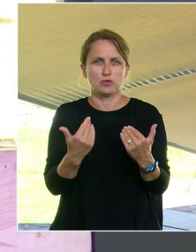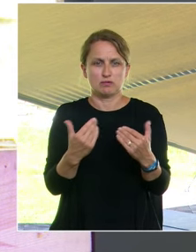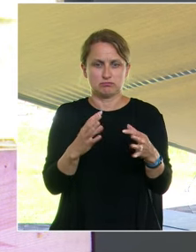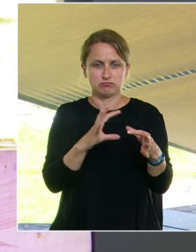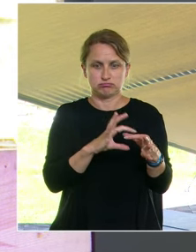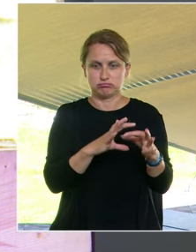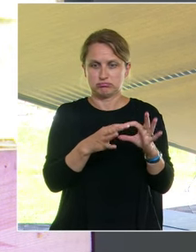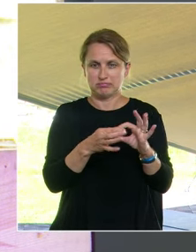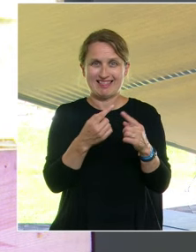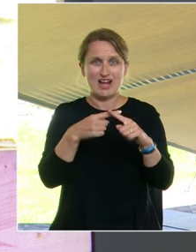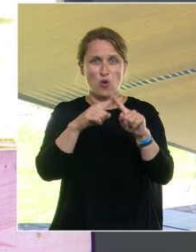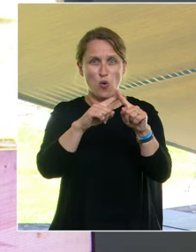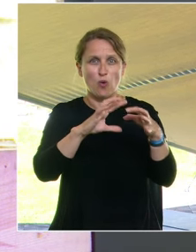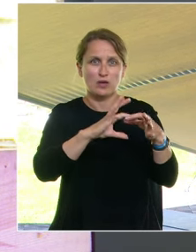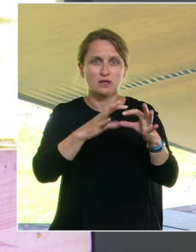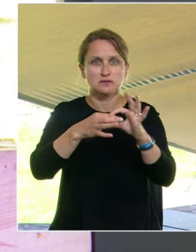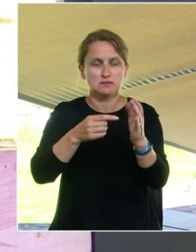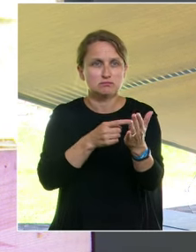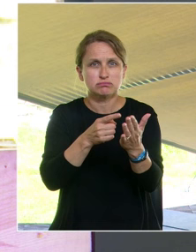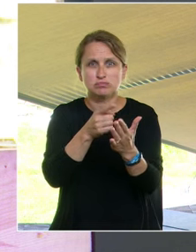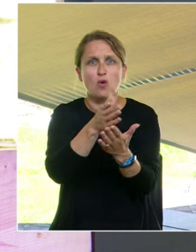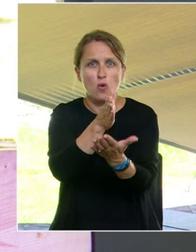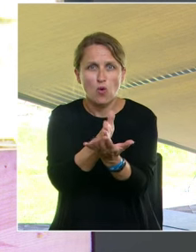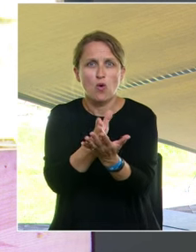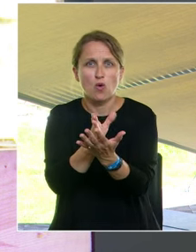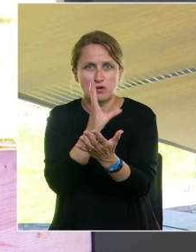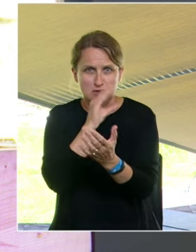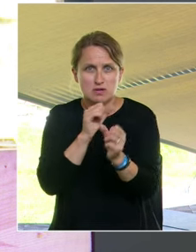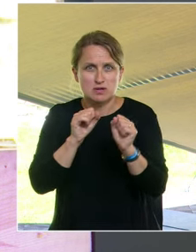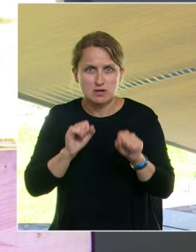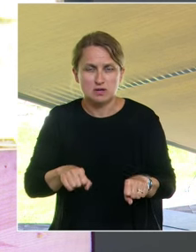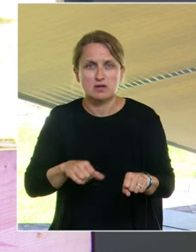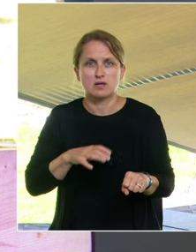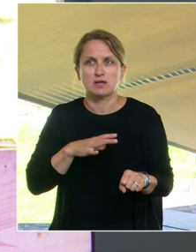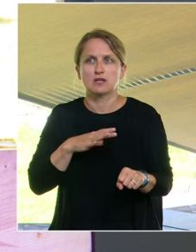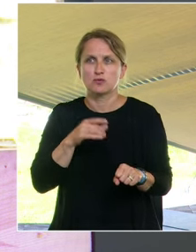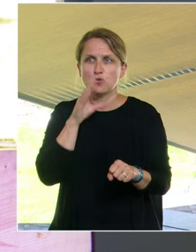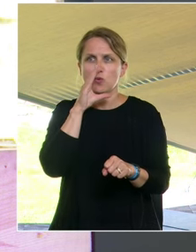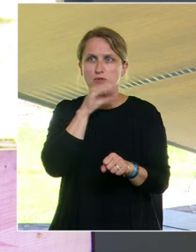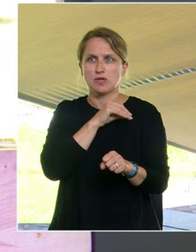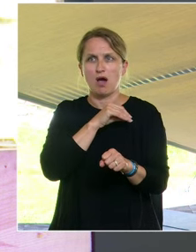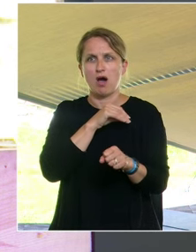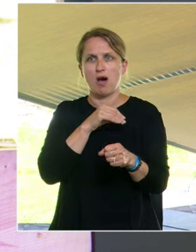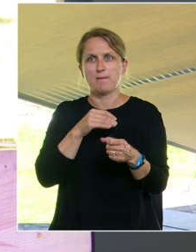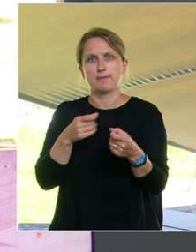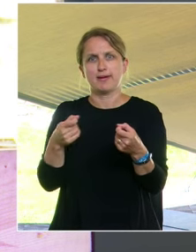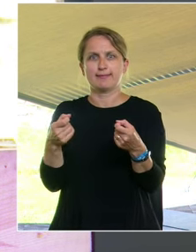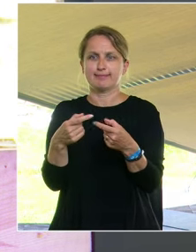etc., we are probably we are ready to develop ways where the wealth that is created in a digital economy could